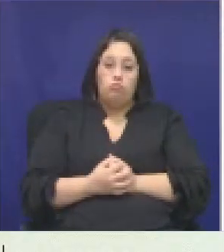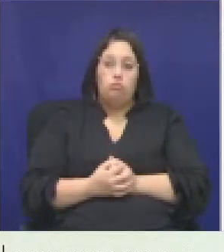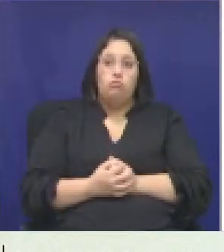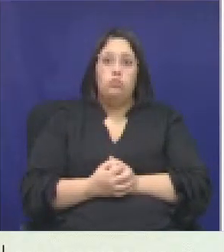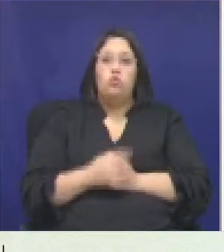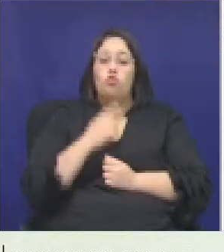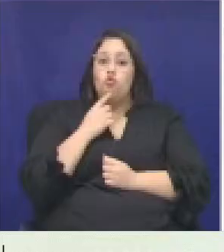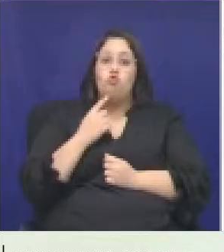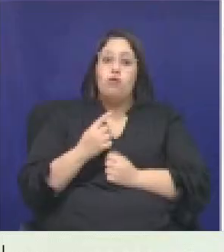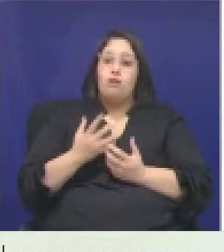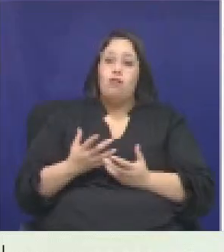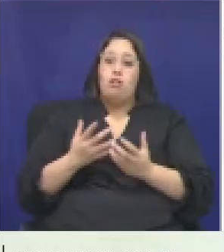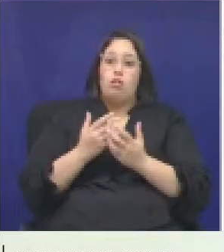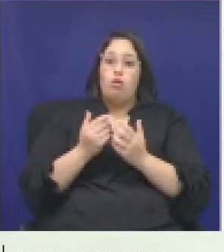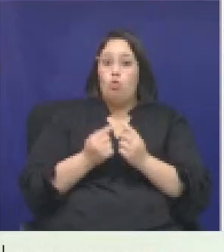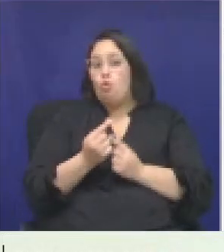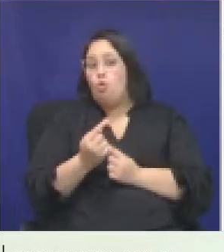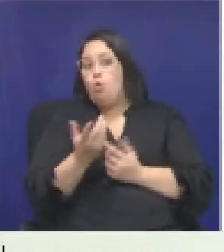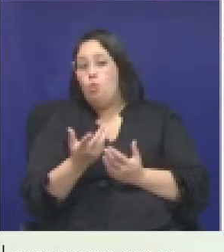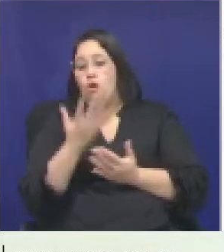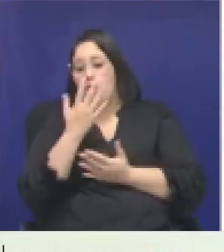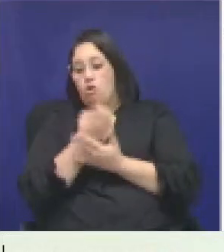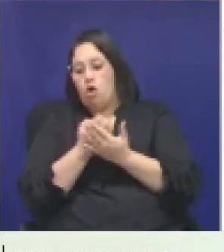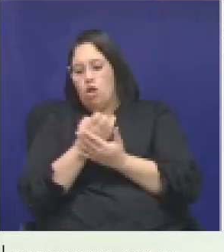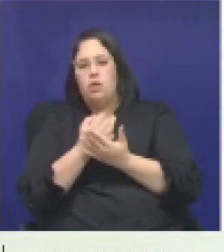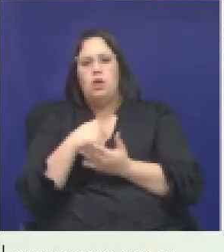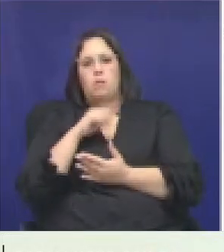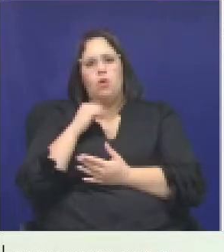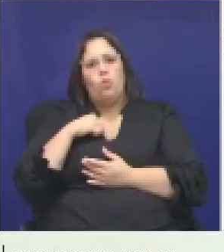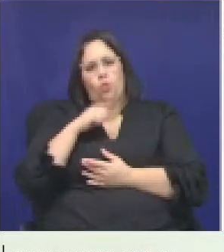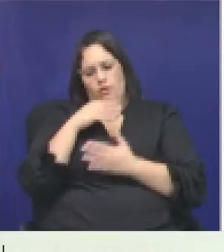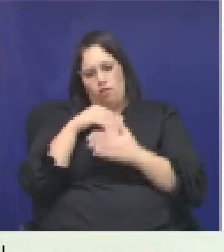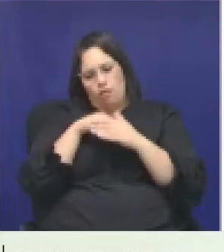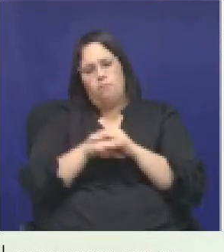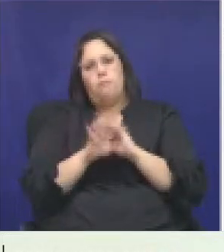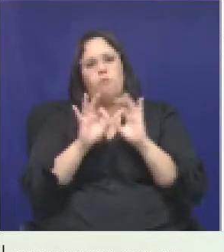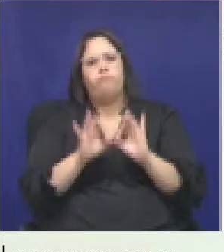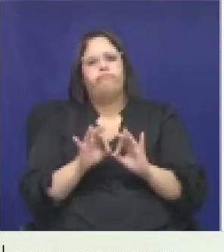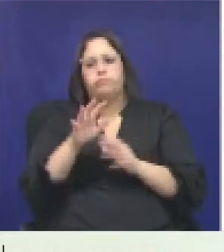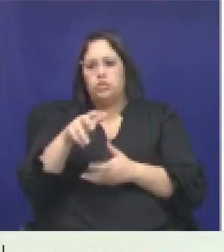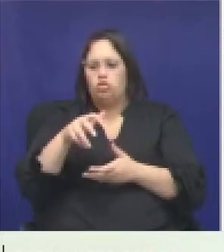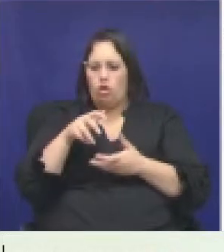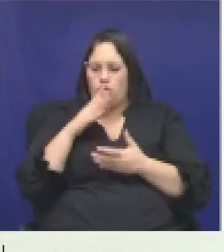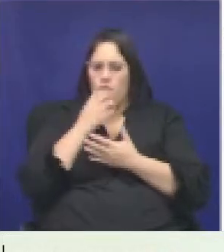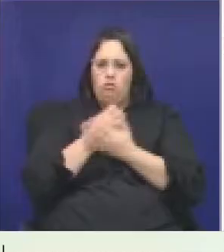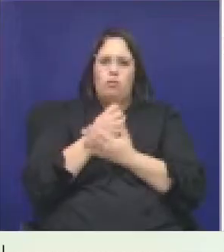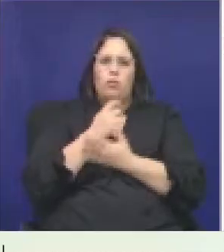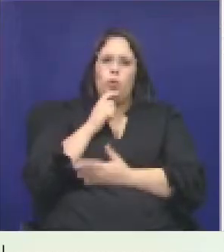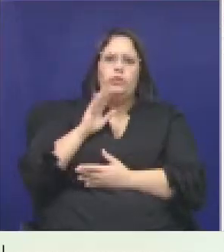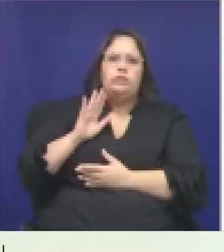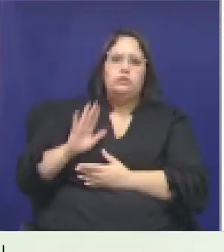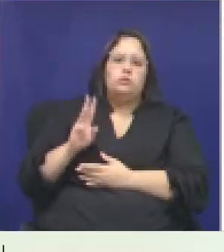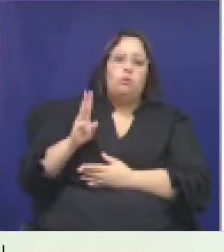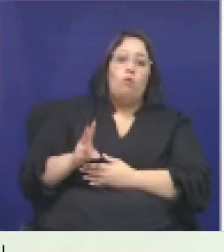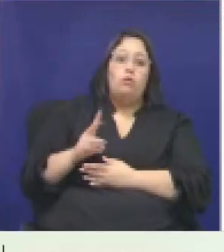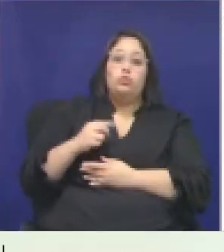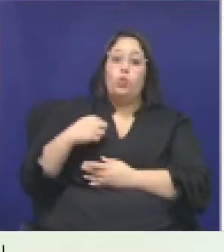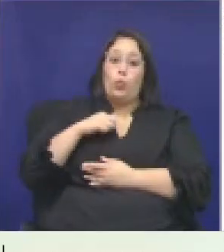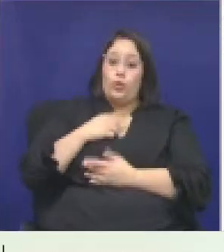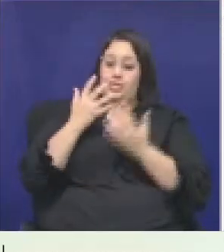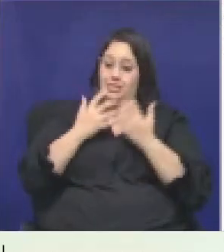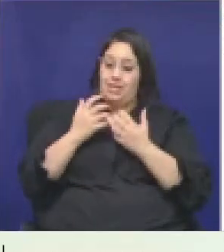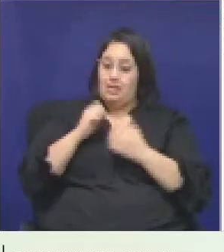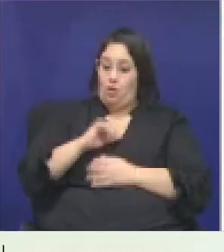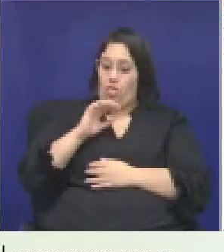The reality of where we are going as an economy is that we're going to enter truly into the data economy. And so what we do at Stats